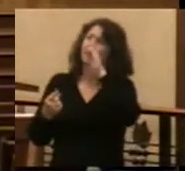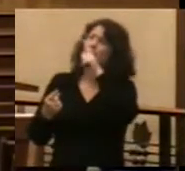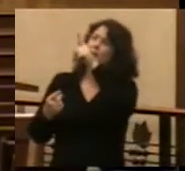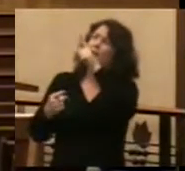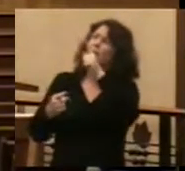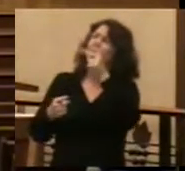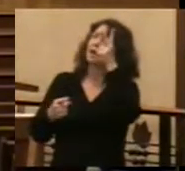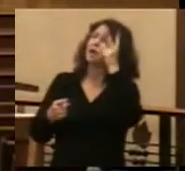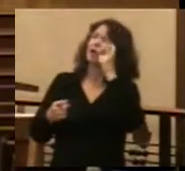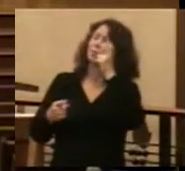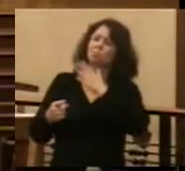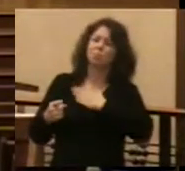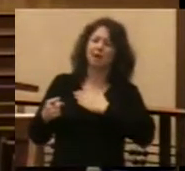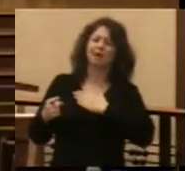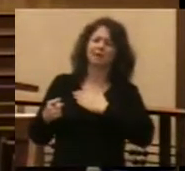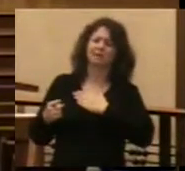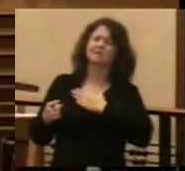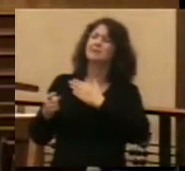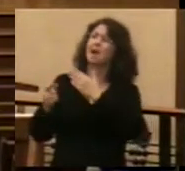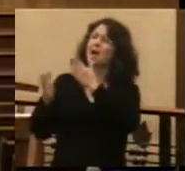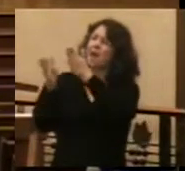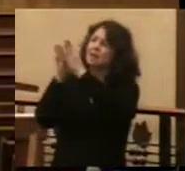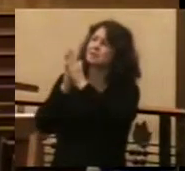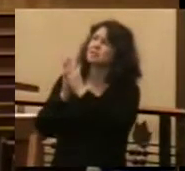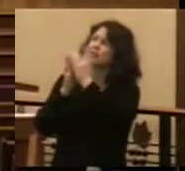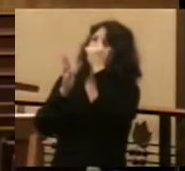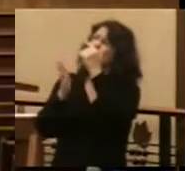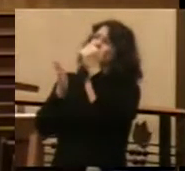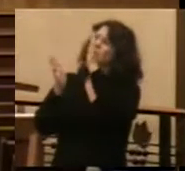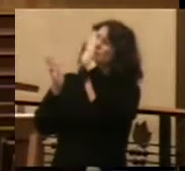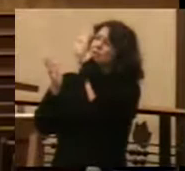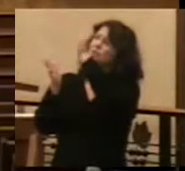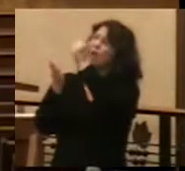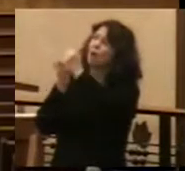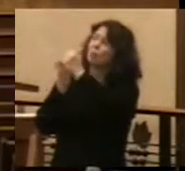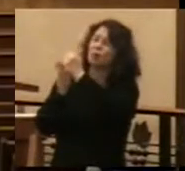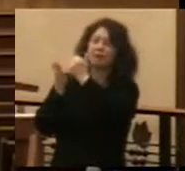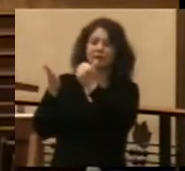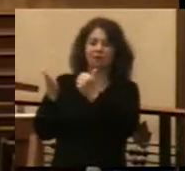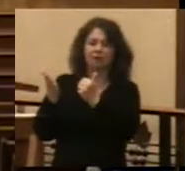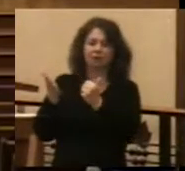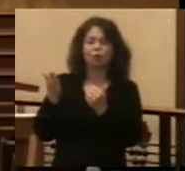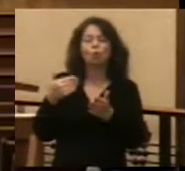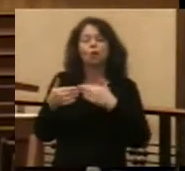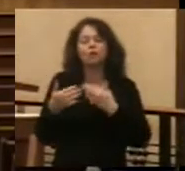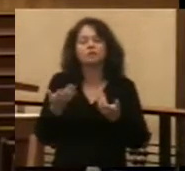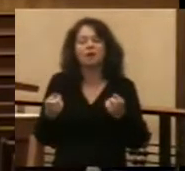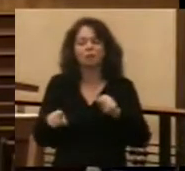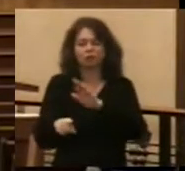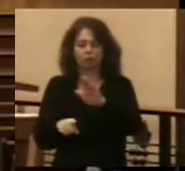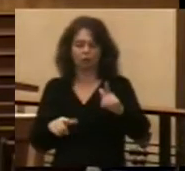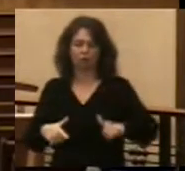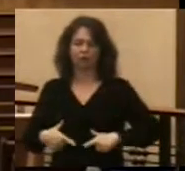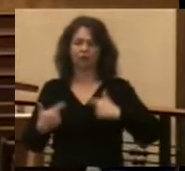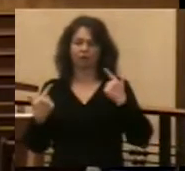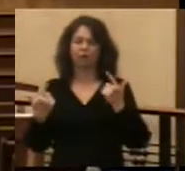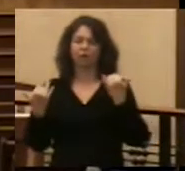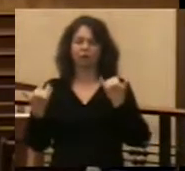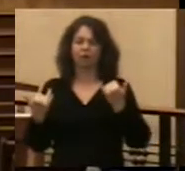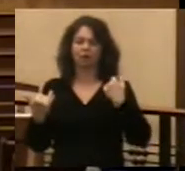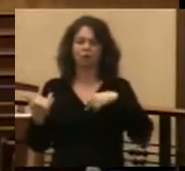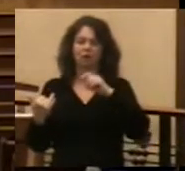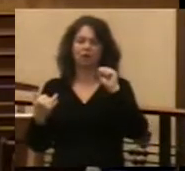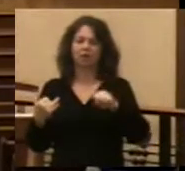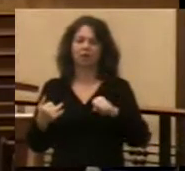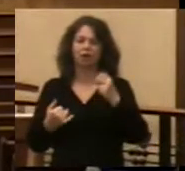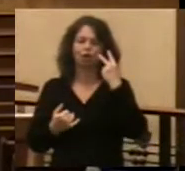your cries? Whatever that exilic place has been for you, perhaps we can turn again to our friends